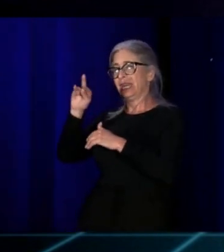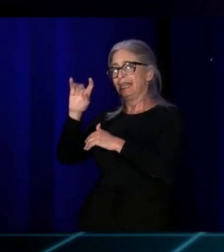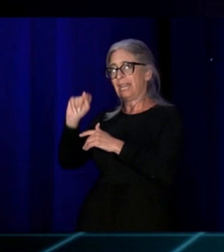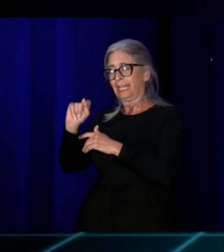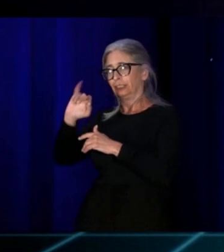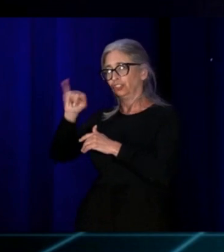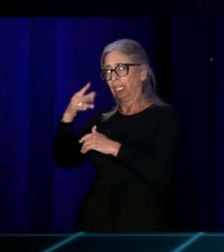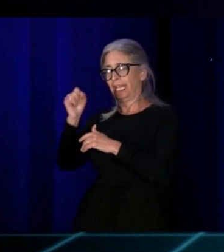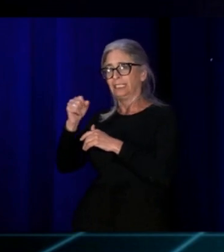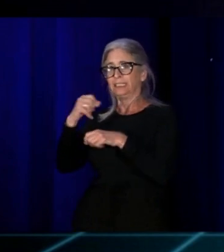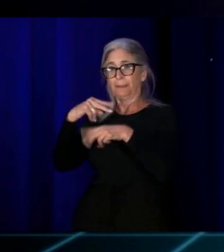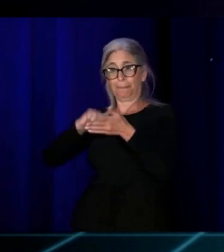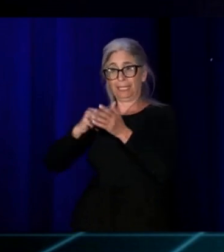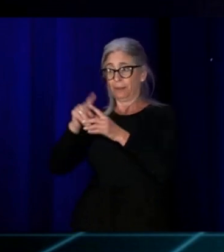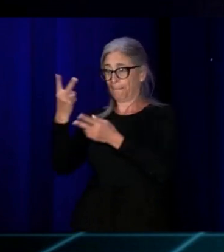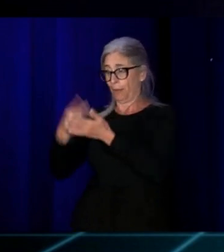frameworks.